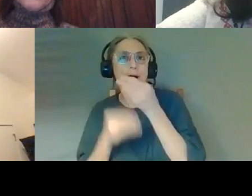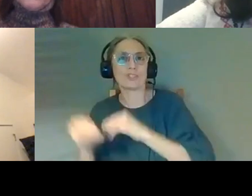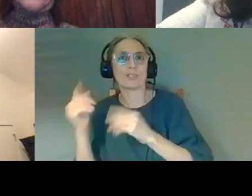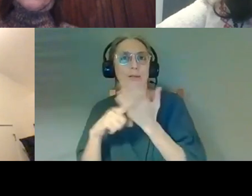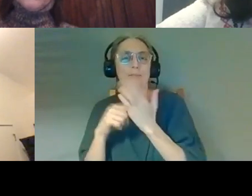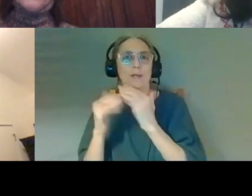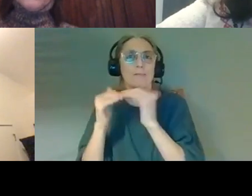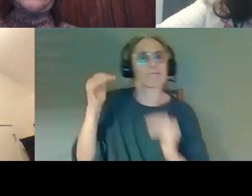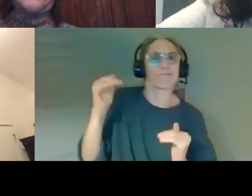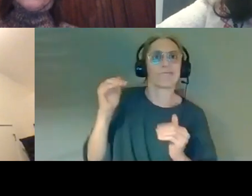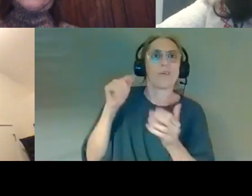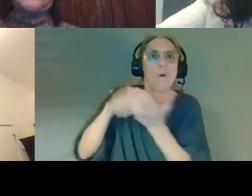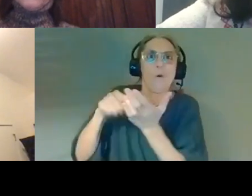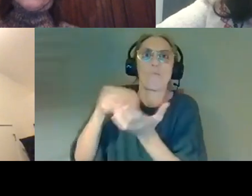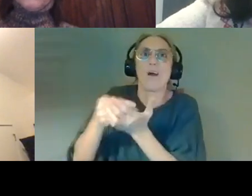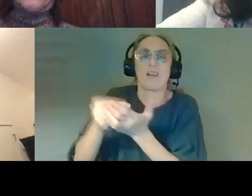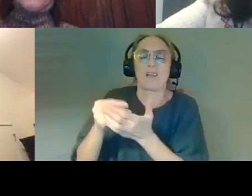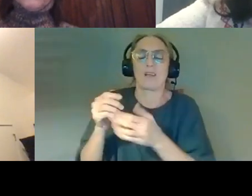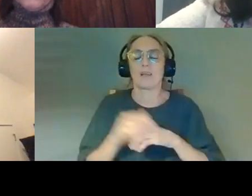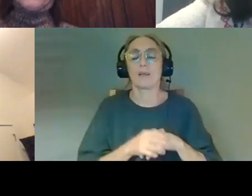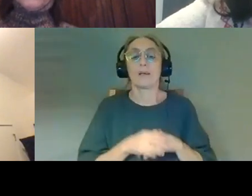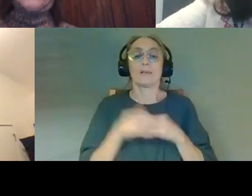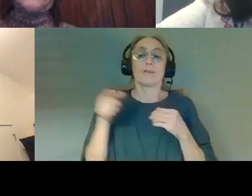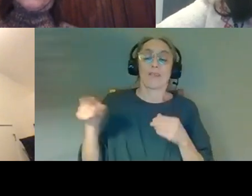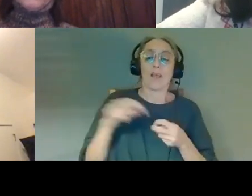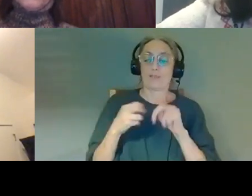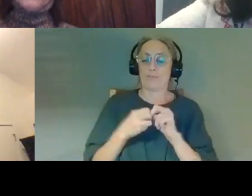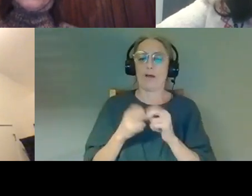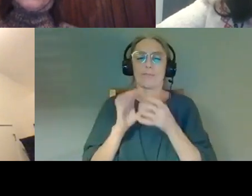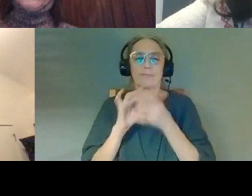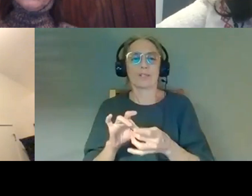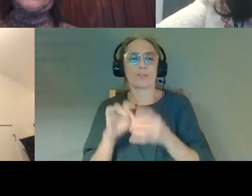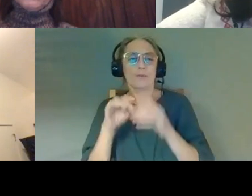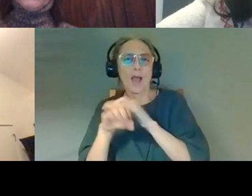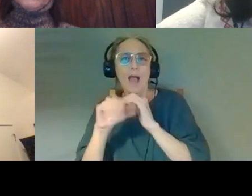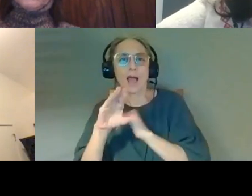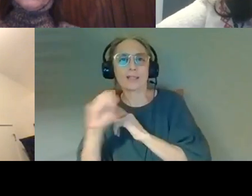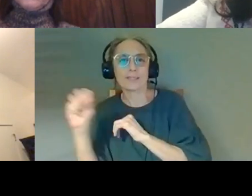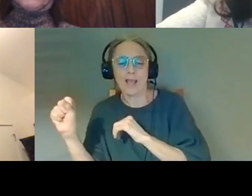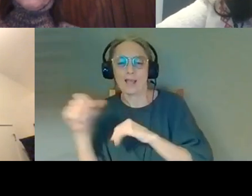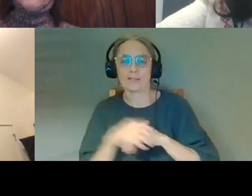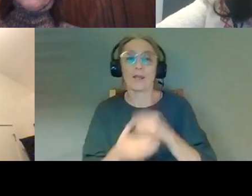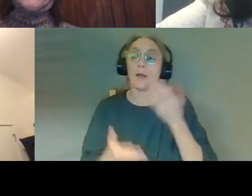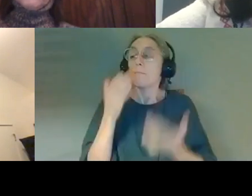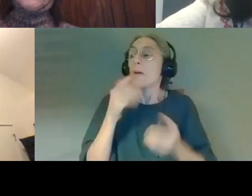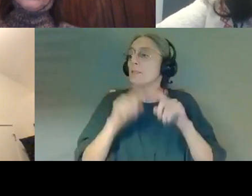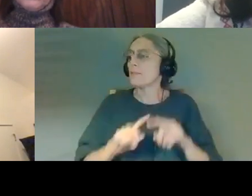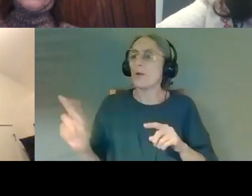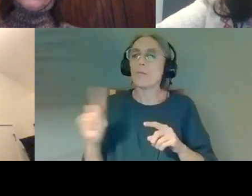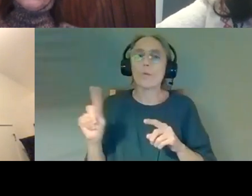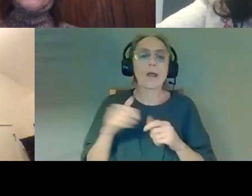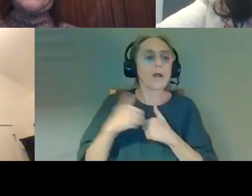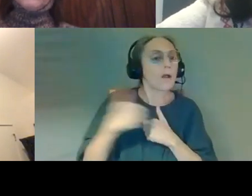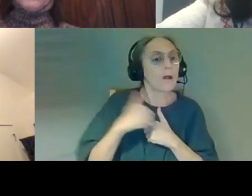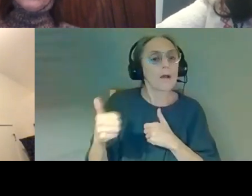more about accessibility. And sometimes that is determined by a commercial area or whatever population may be that is